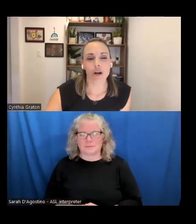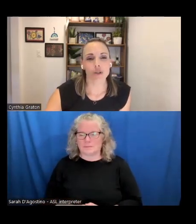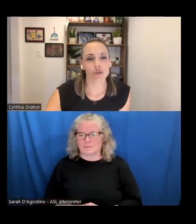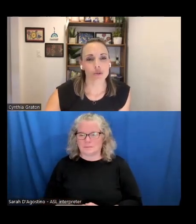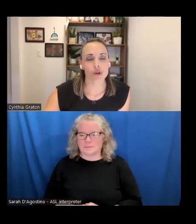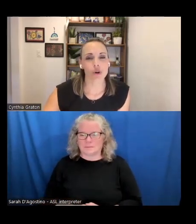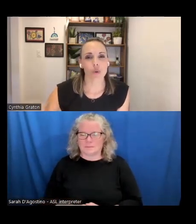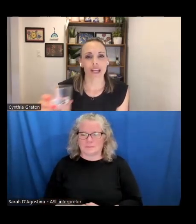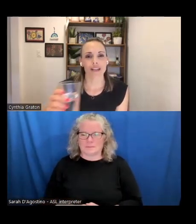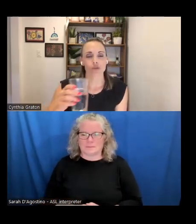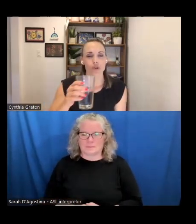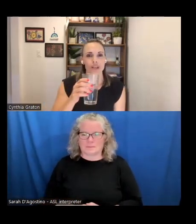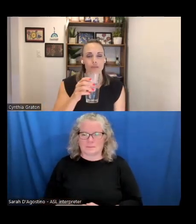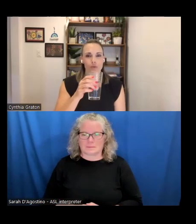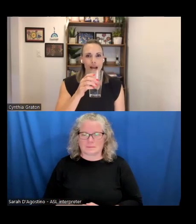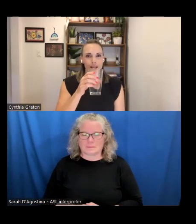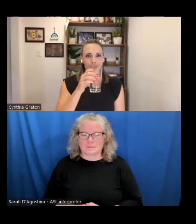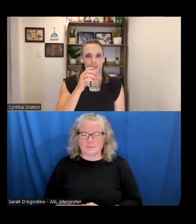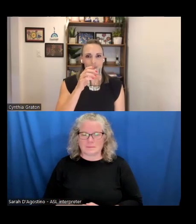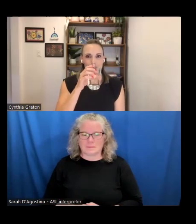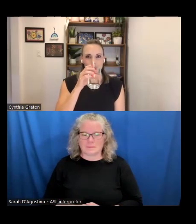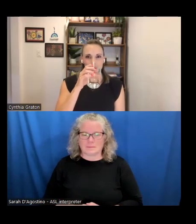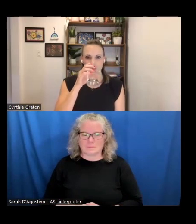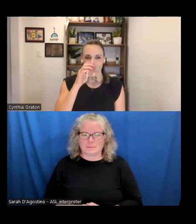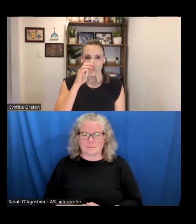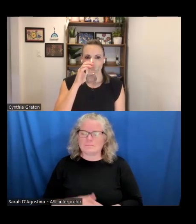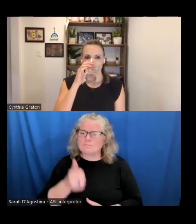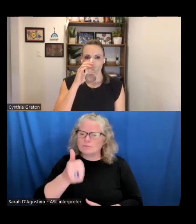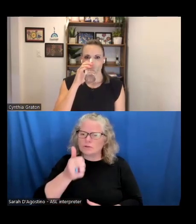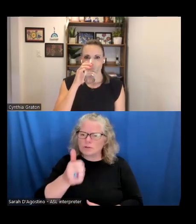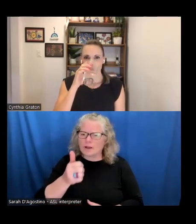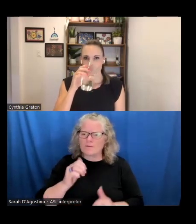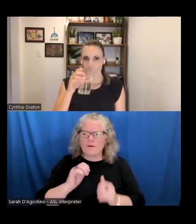How are you going to keep track?